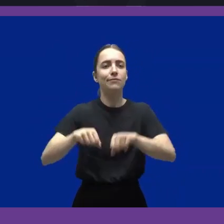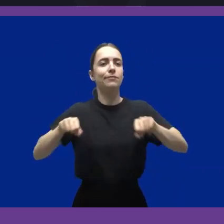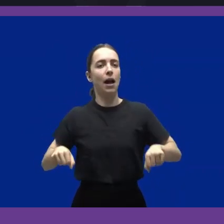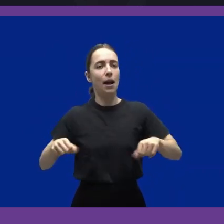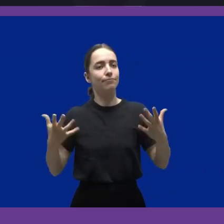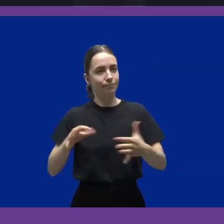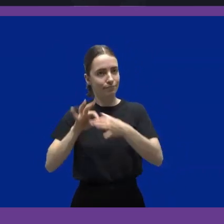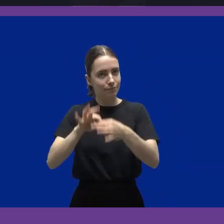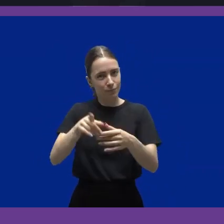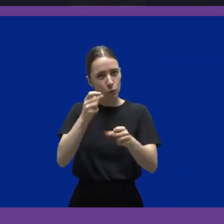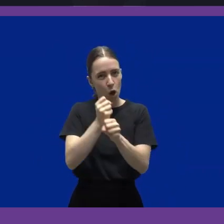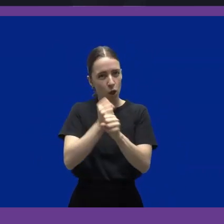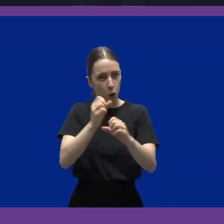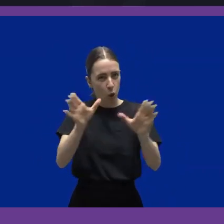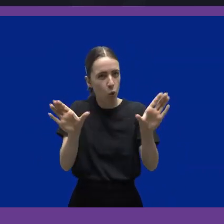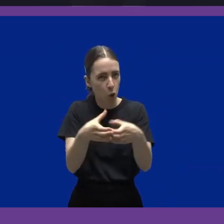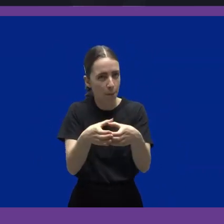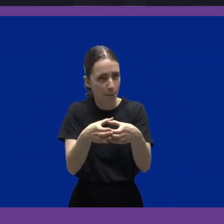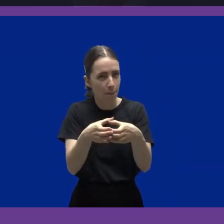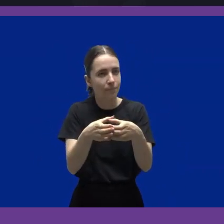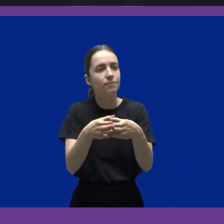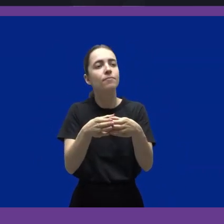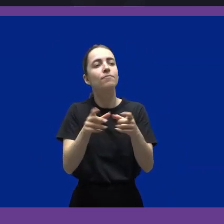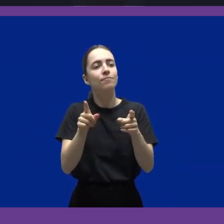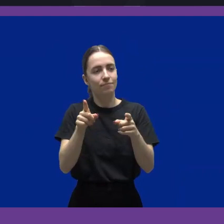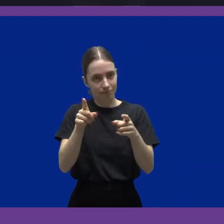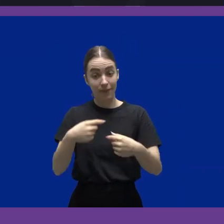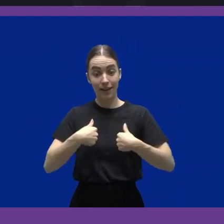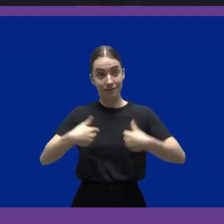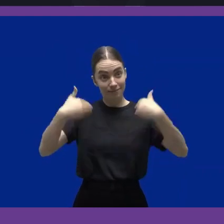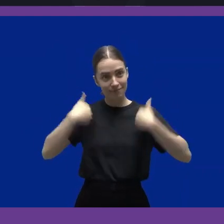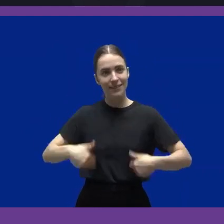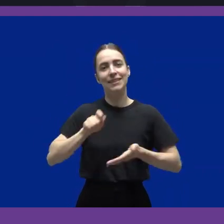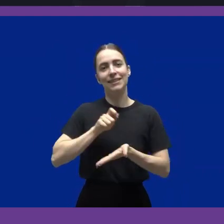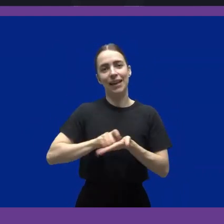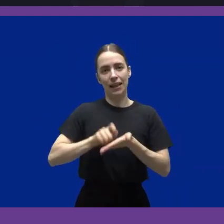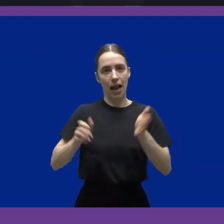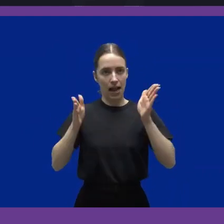Joint Technical Body. But there's also a very important document, which is